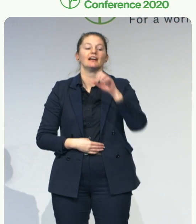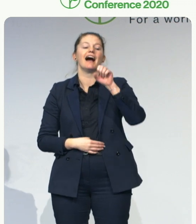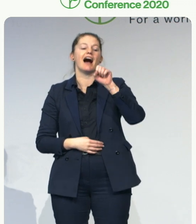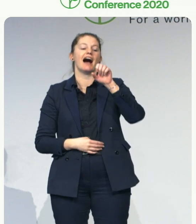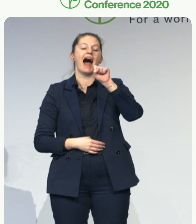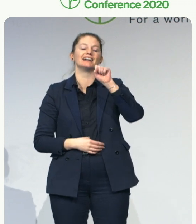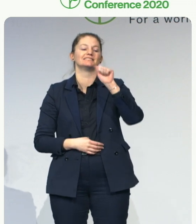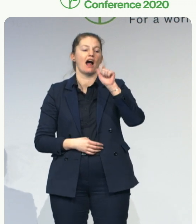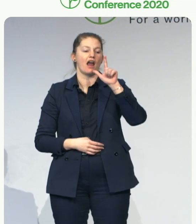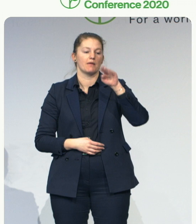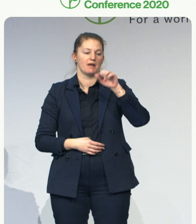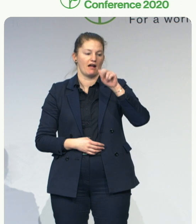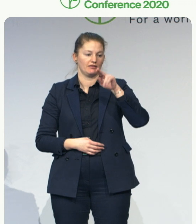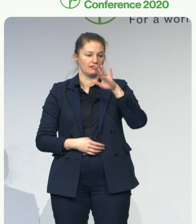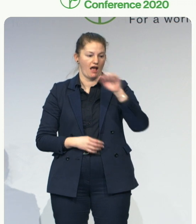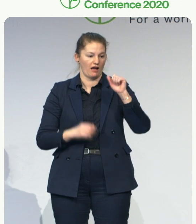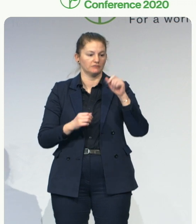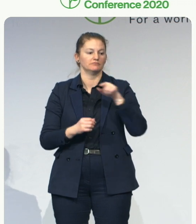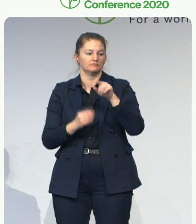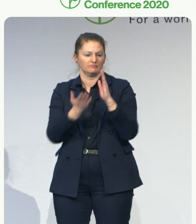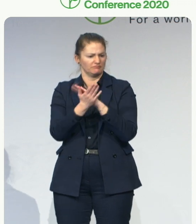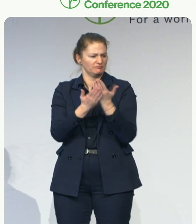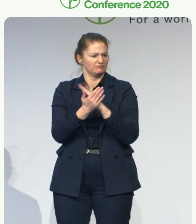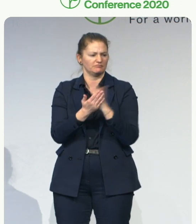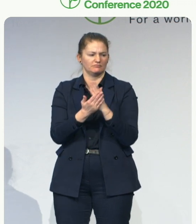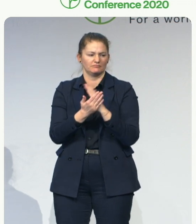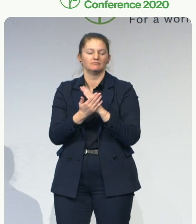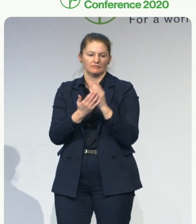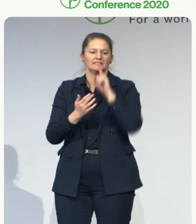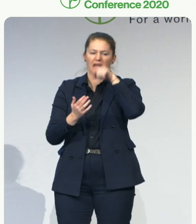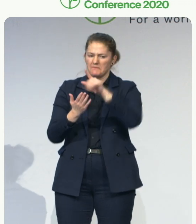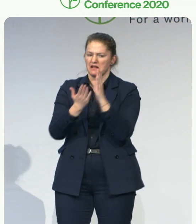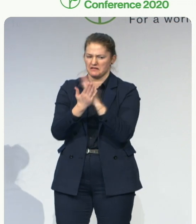at our next conference in 2021.